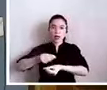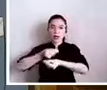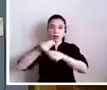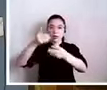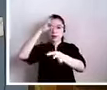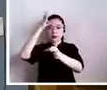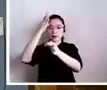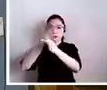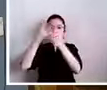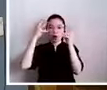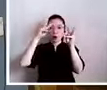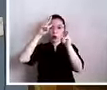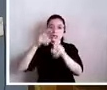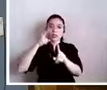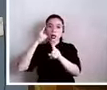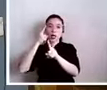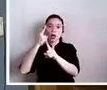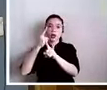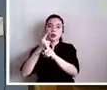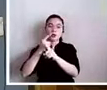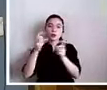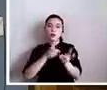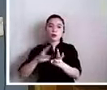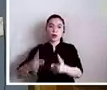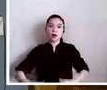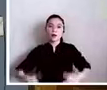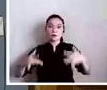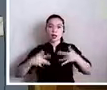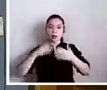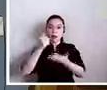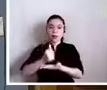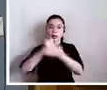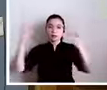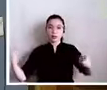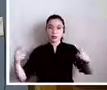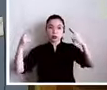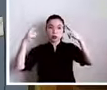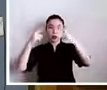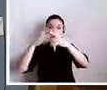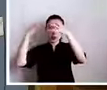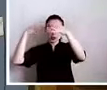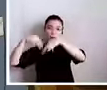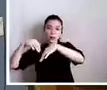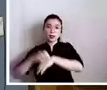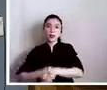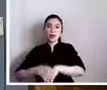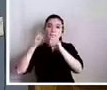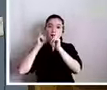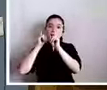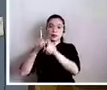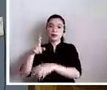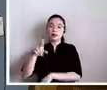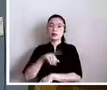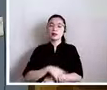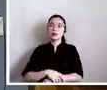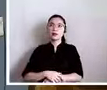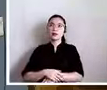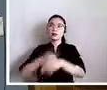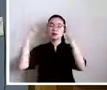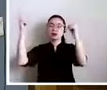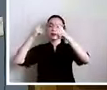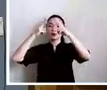of life and to help restore a fallen world. Let us pray to the Lord. Let us be victorious in Christ,